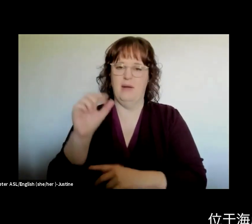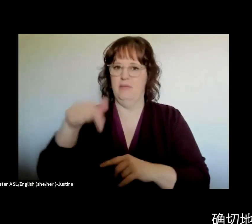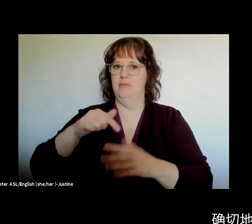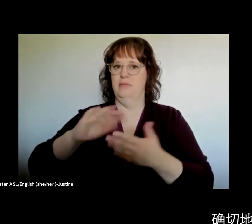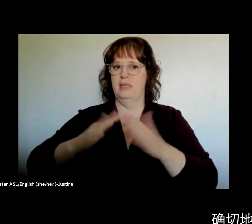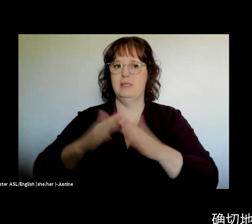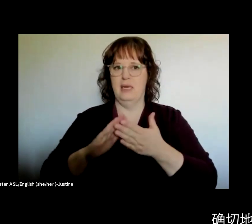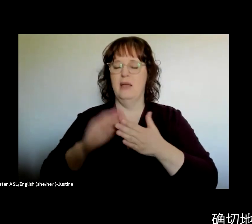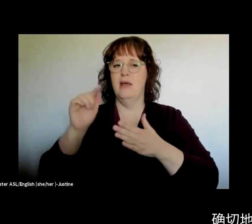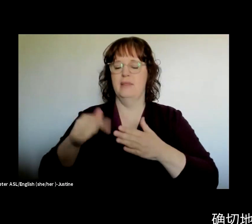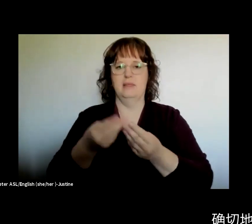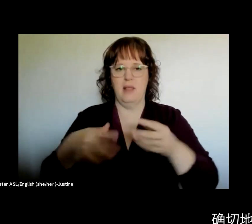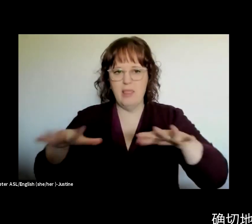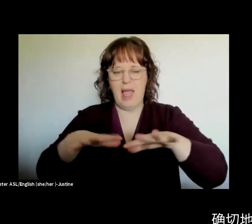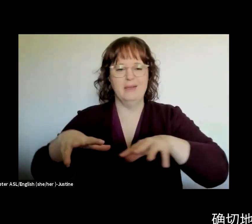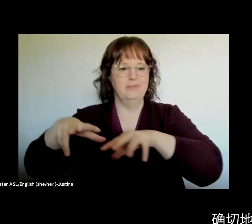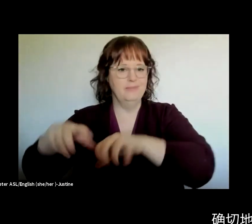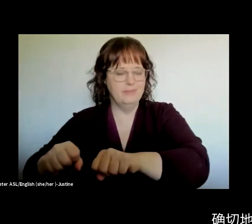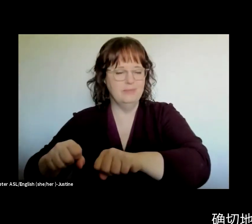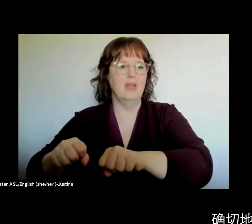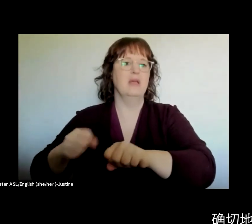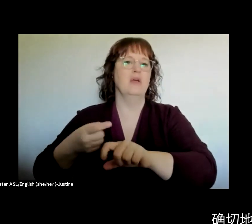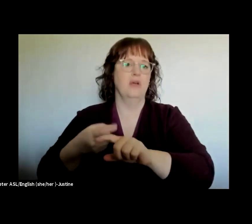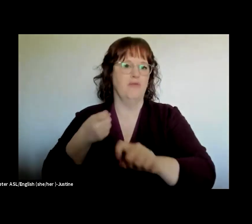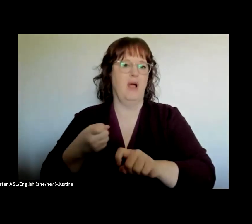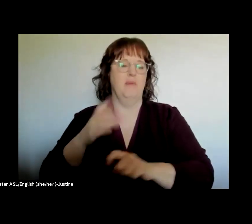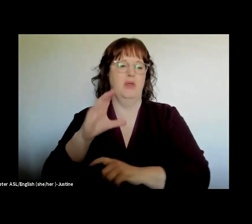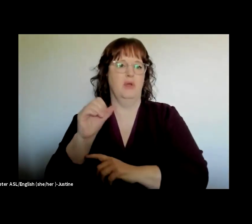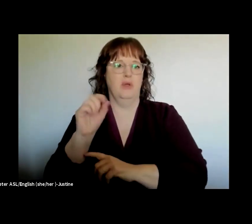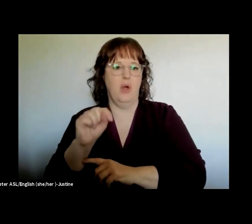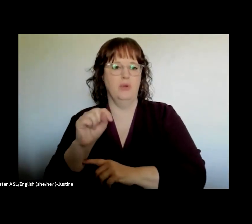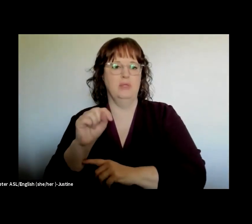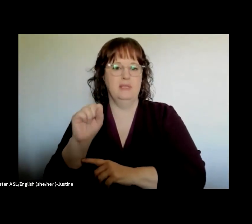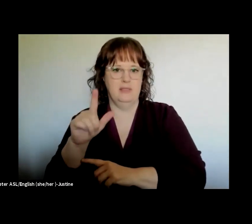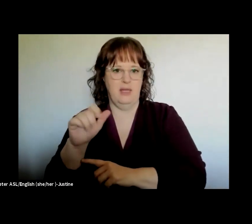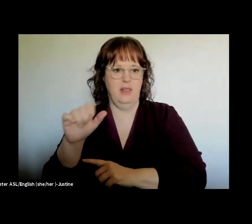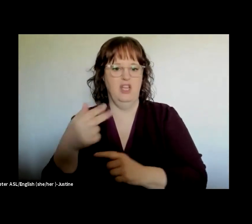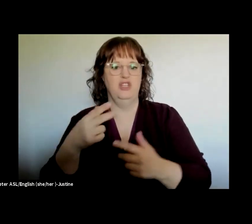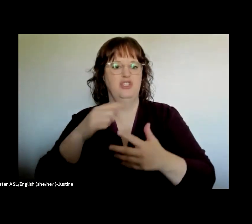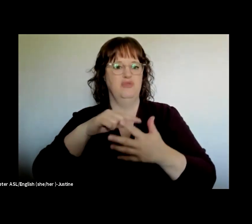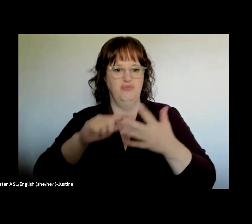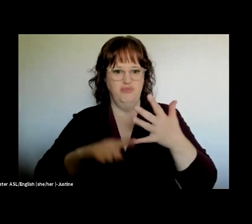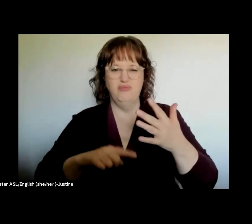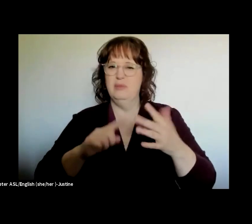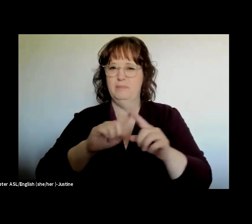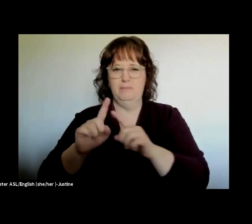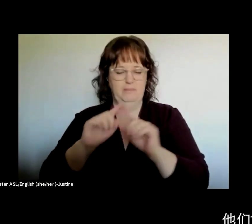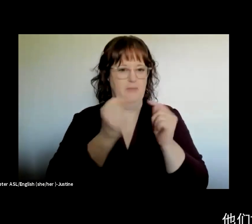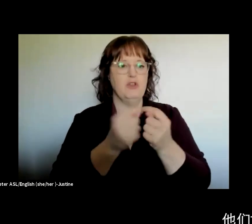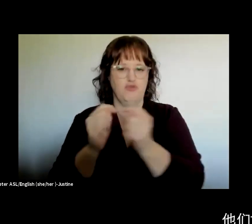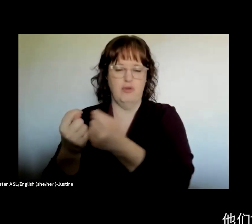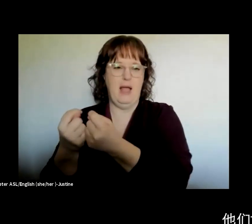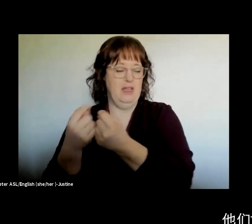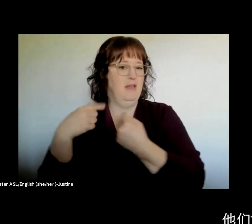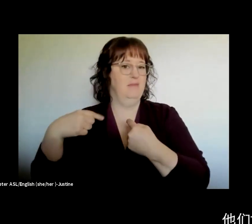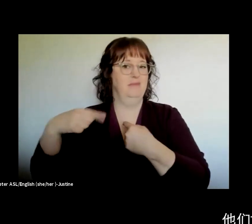Salish people, specifically the ancestral land of the Duwamish, Stillaguamish, Muckleshoot, and Suquamish tribes, who have